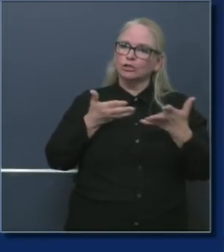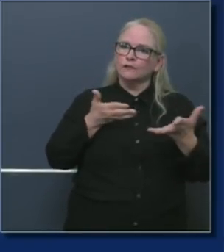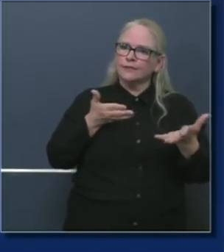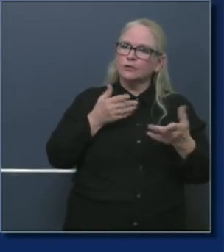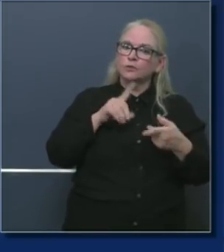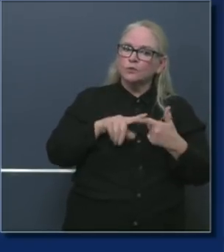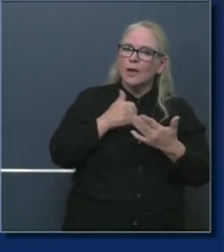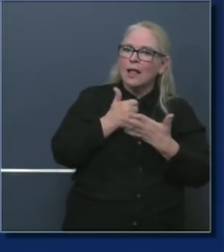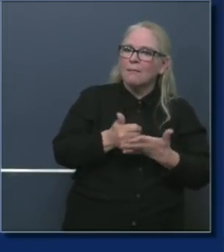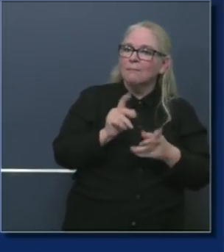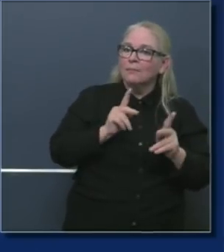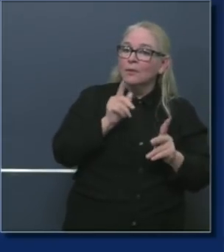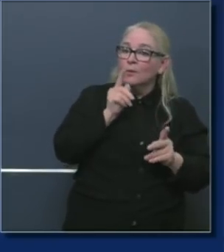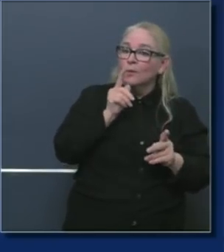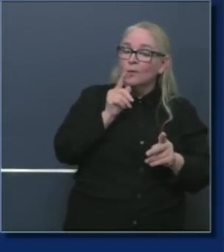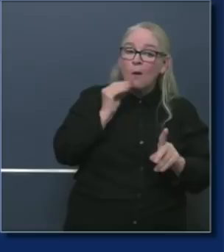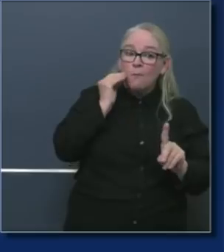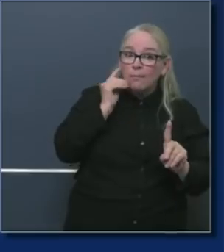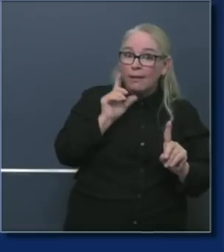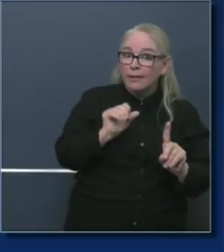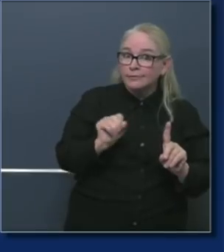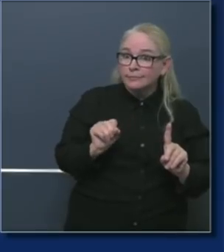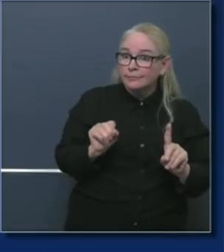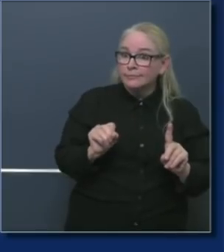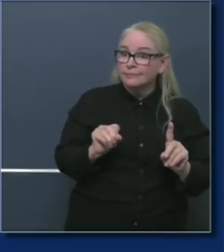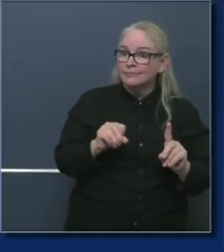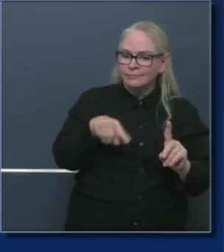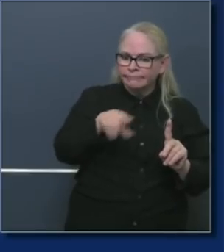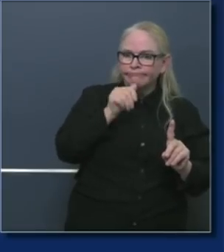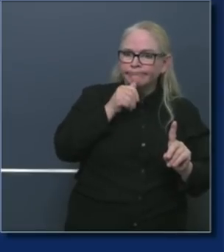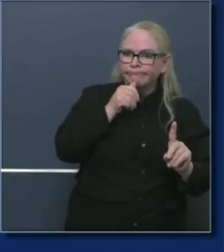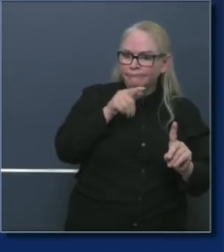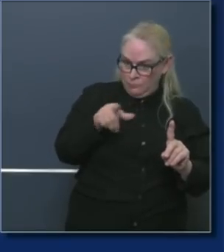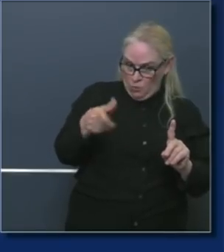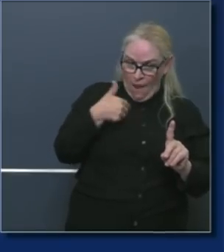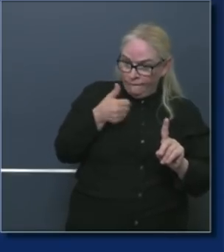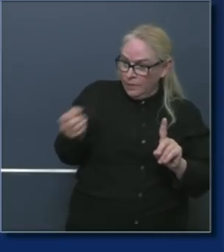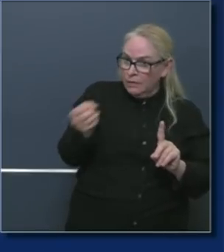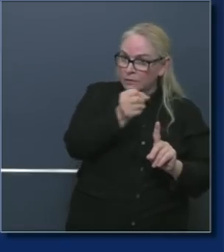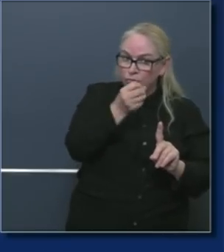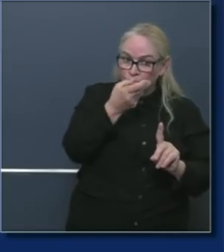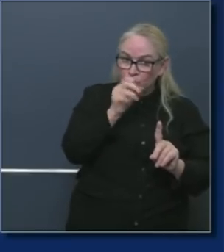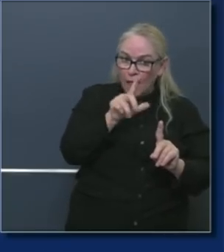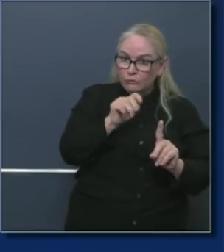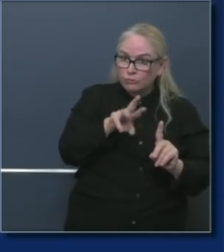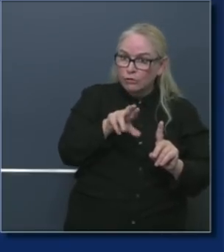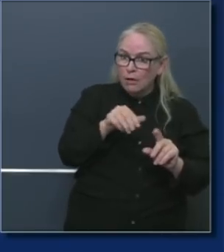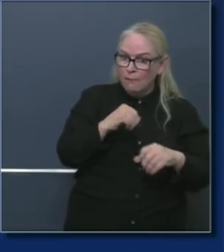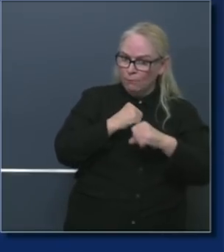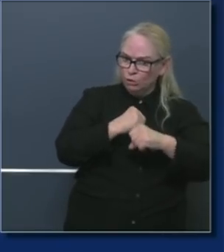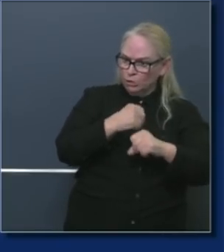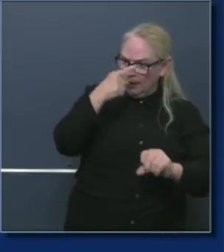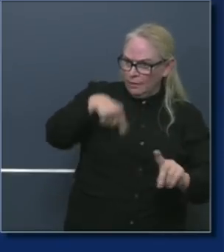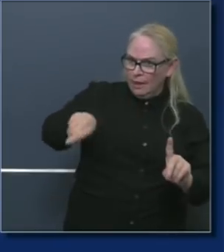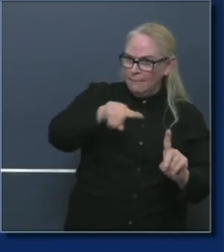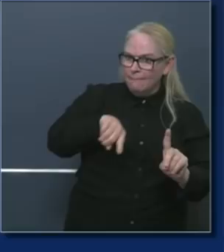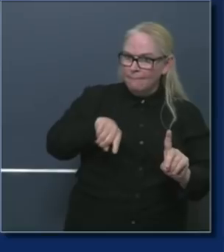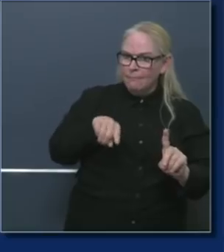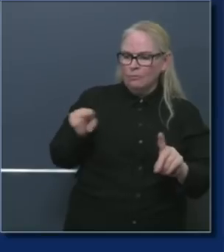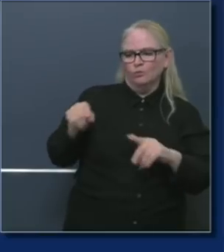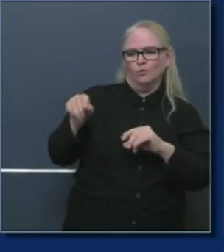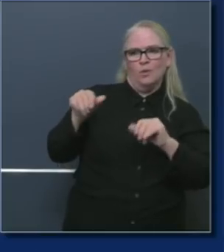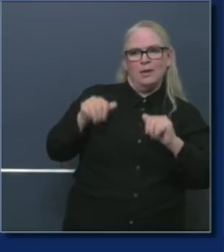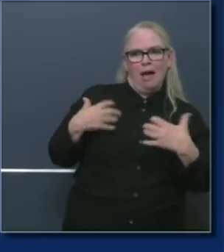become COVID-19 positive. We also, as the governor mentioned, we depend on our partnership with our